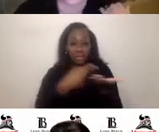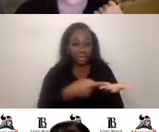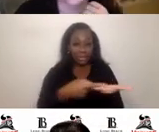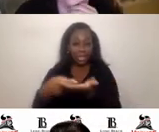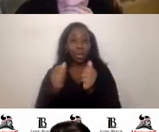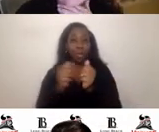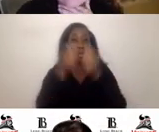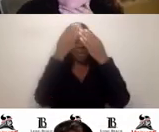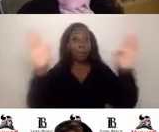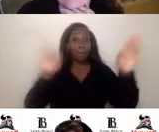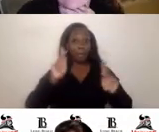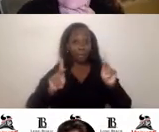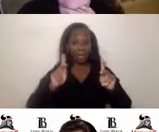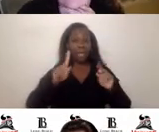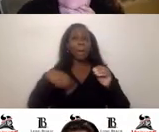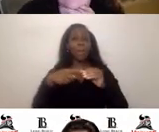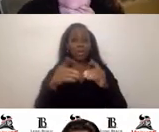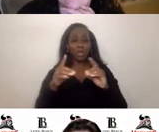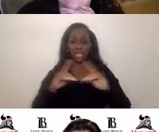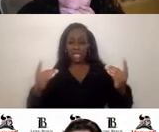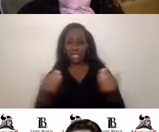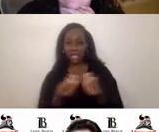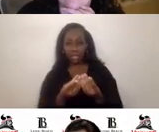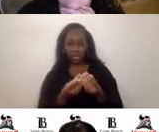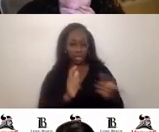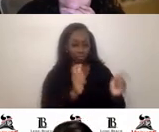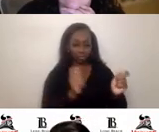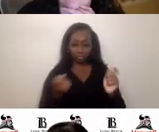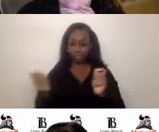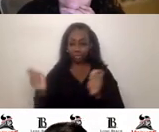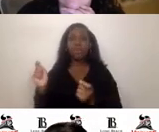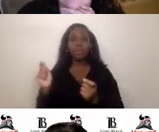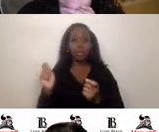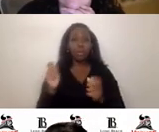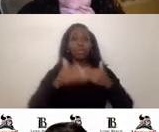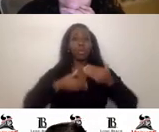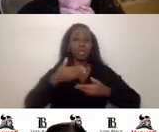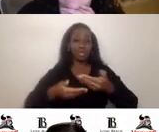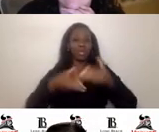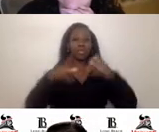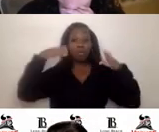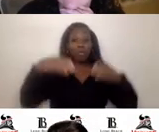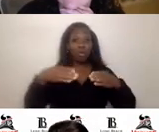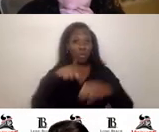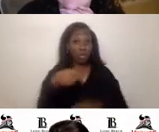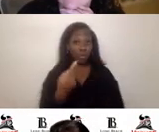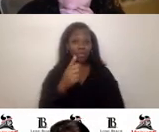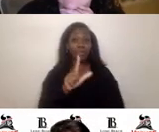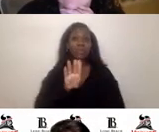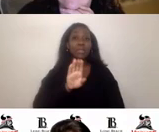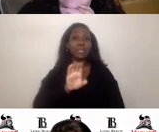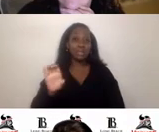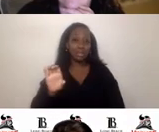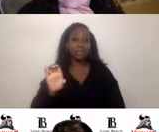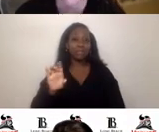redistricting process. This redistricting process focuses only on Long Beach Community College District and not any of